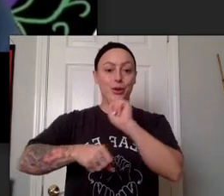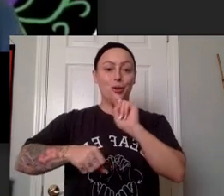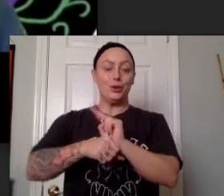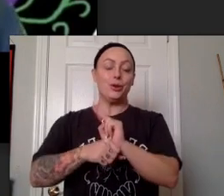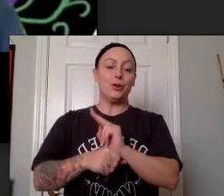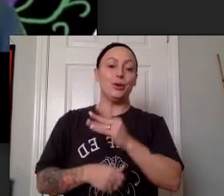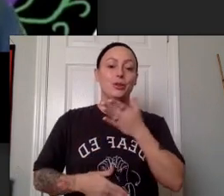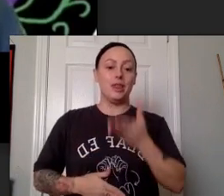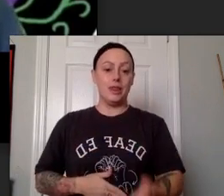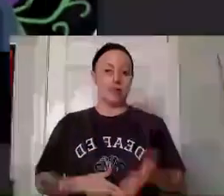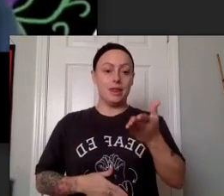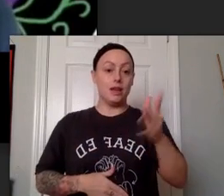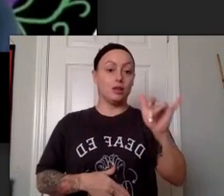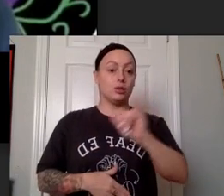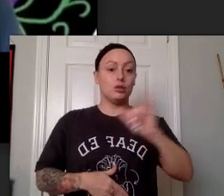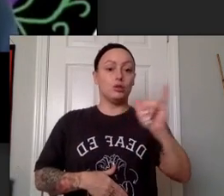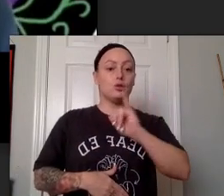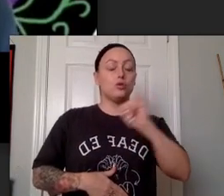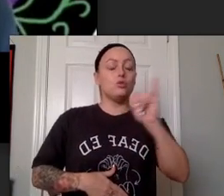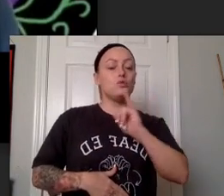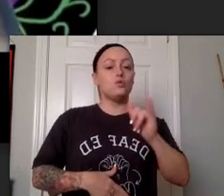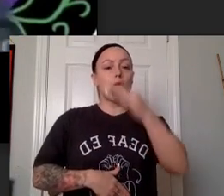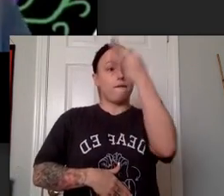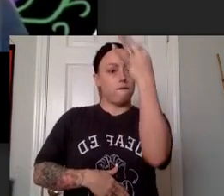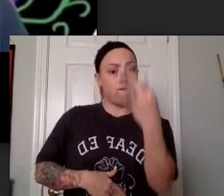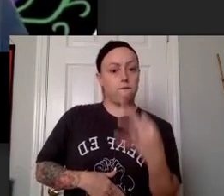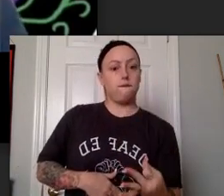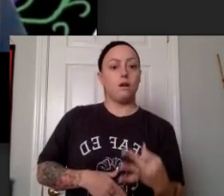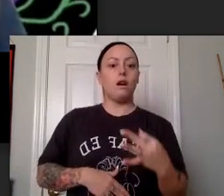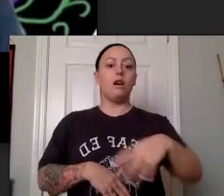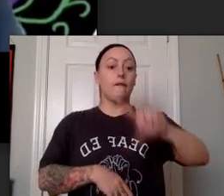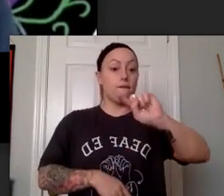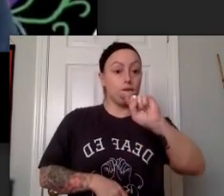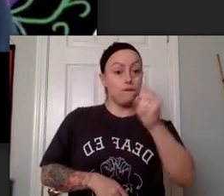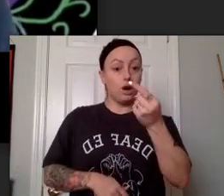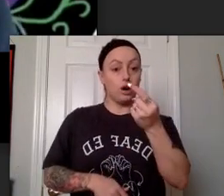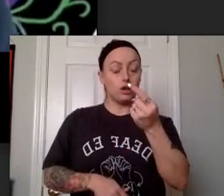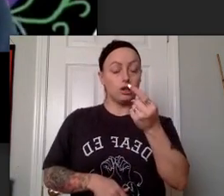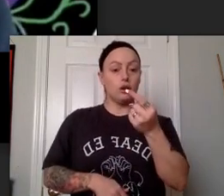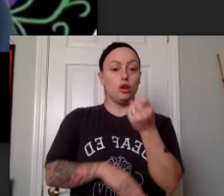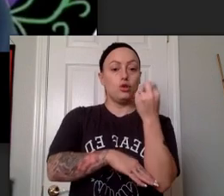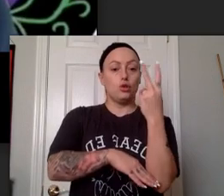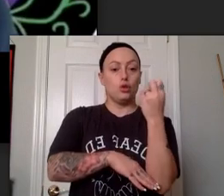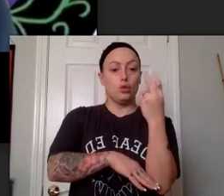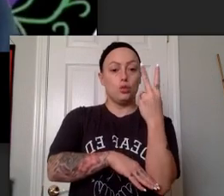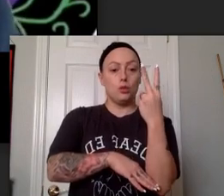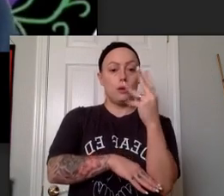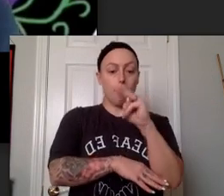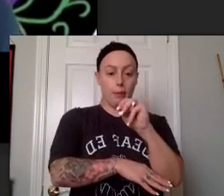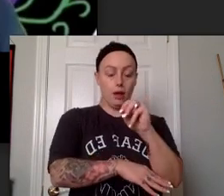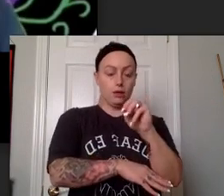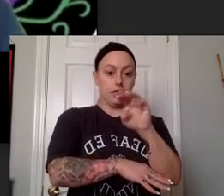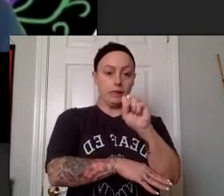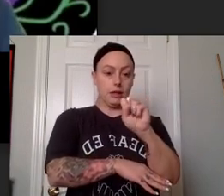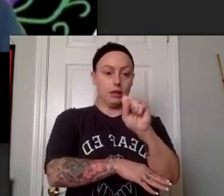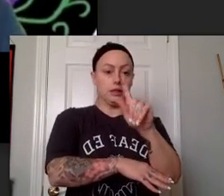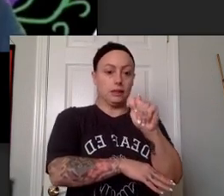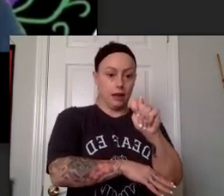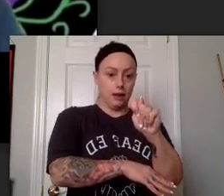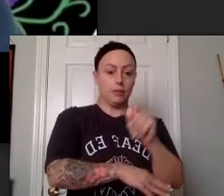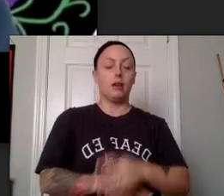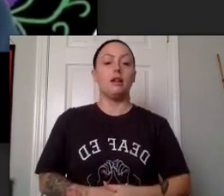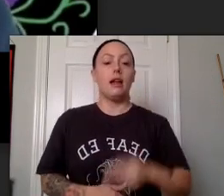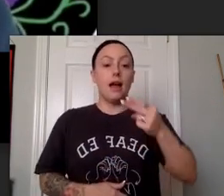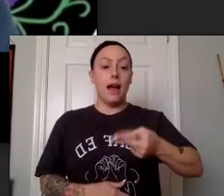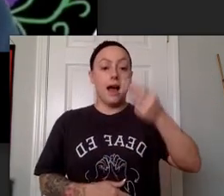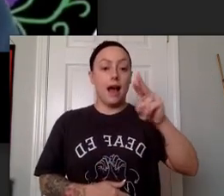hold that every first Friday at noon Mountain Standard Time on Zoom, and you can find the registration link at High Rockies Harm